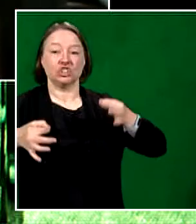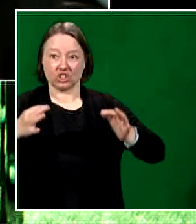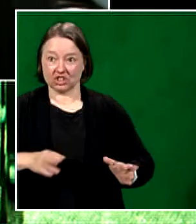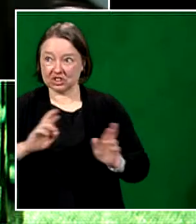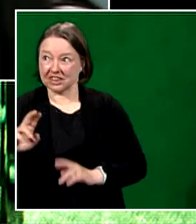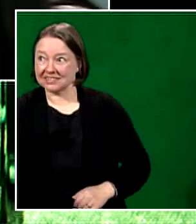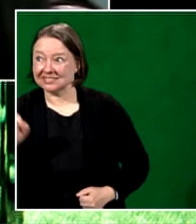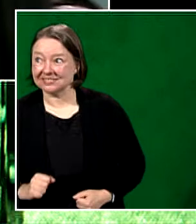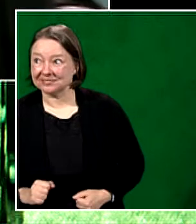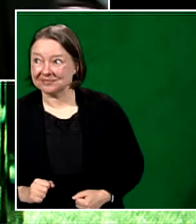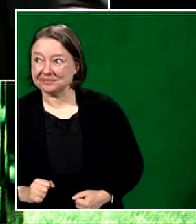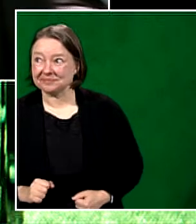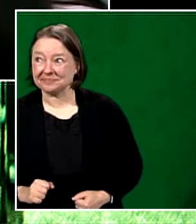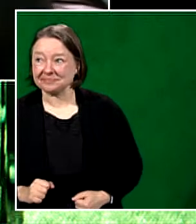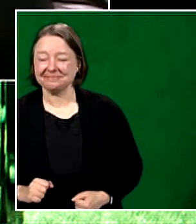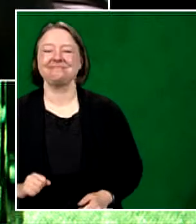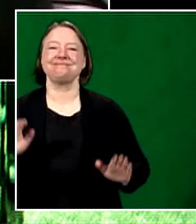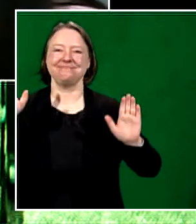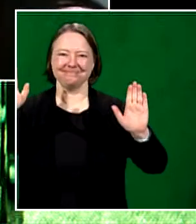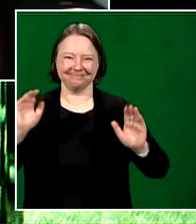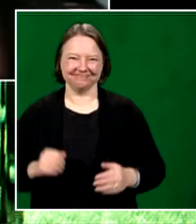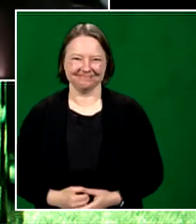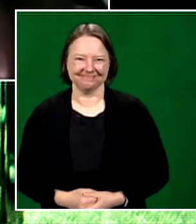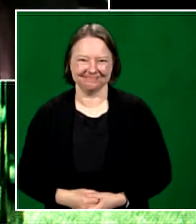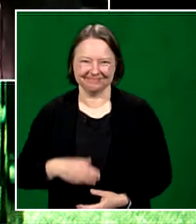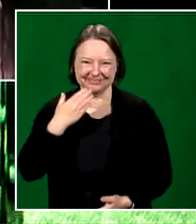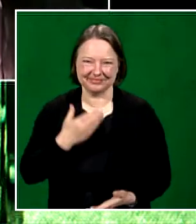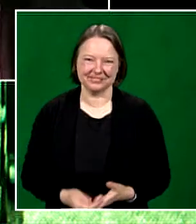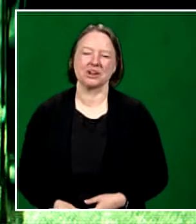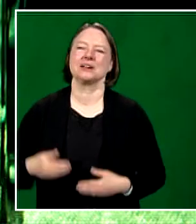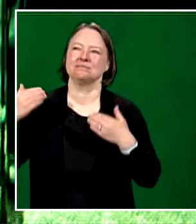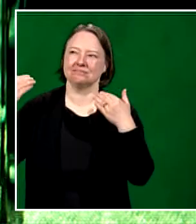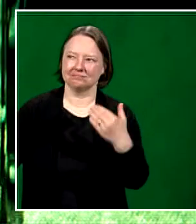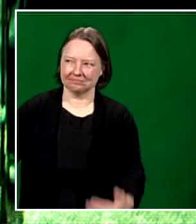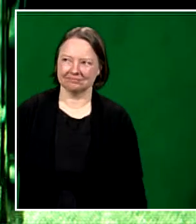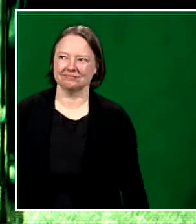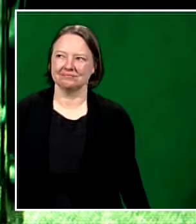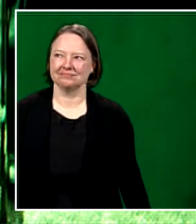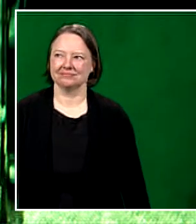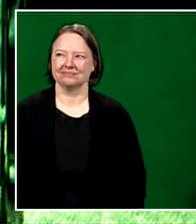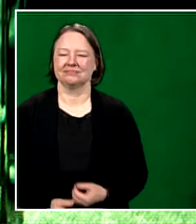set? Great. Good. Well, take it away.